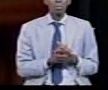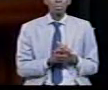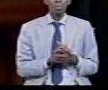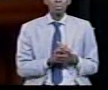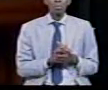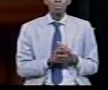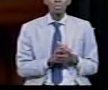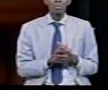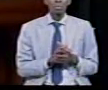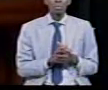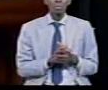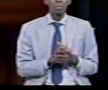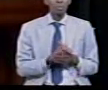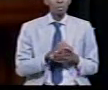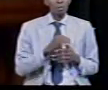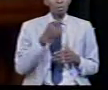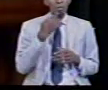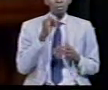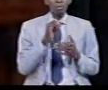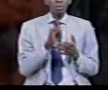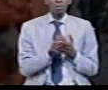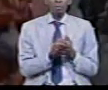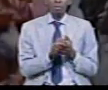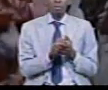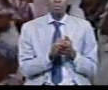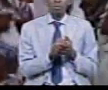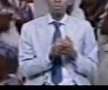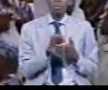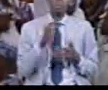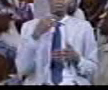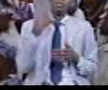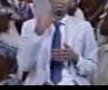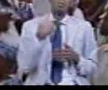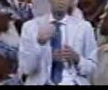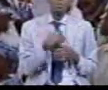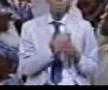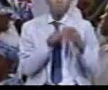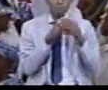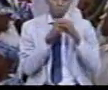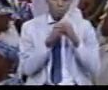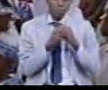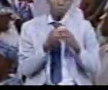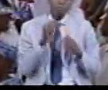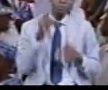are. Lift your voice, lift your voice, now we worship you.